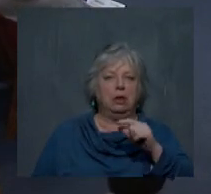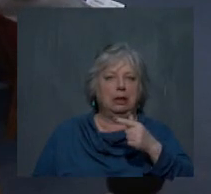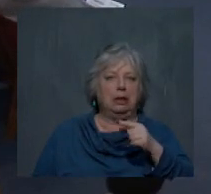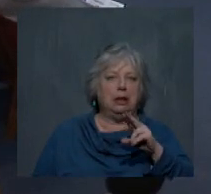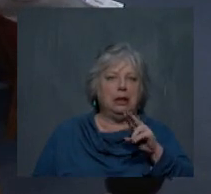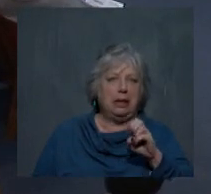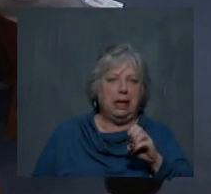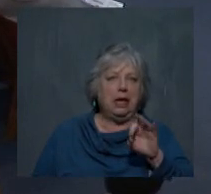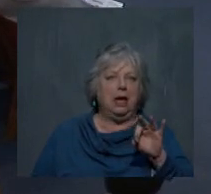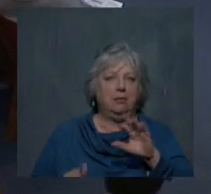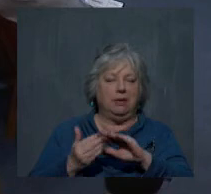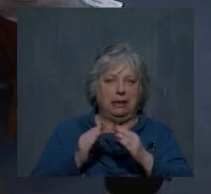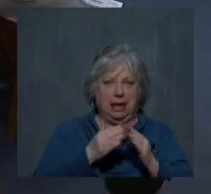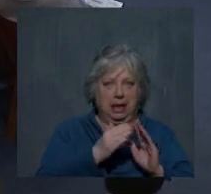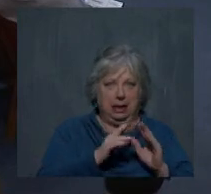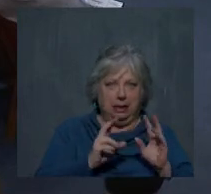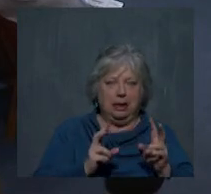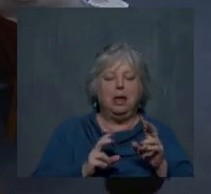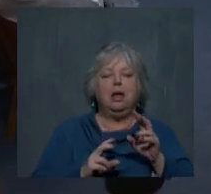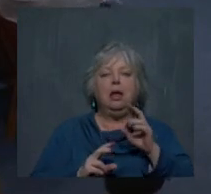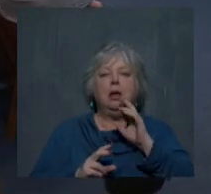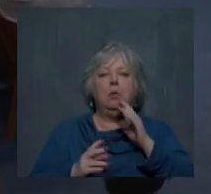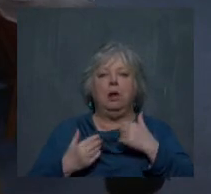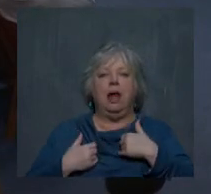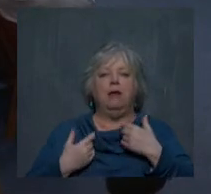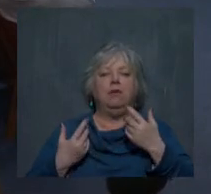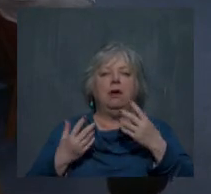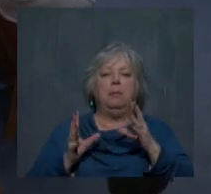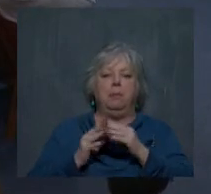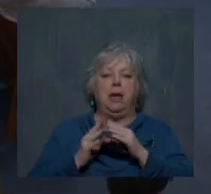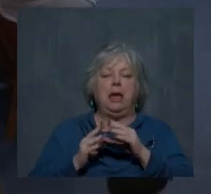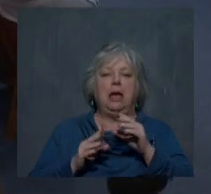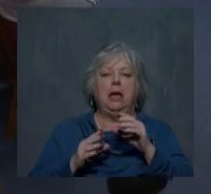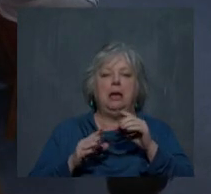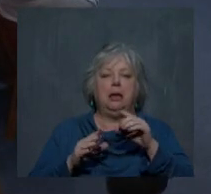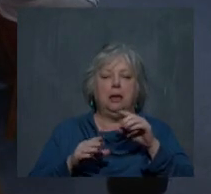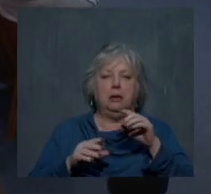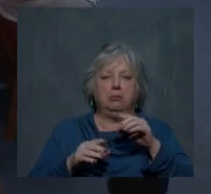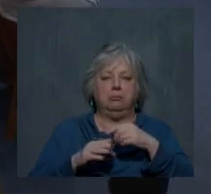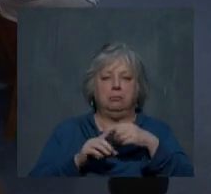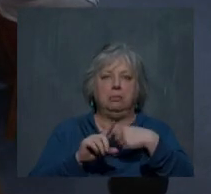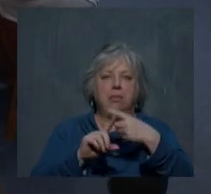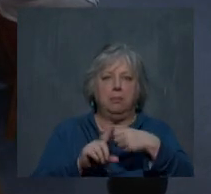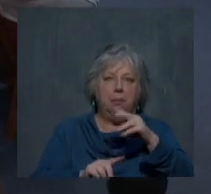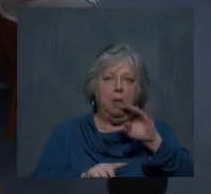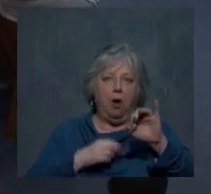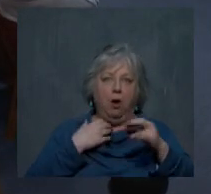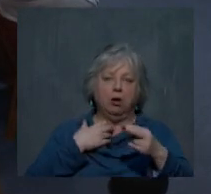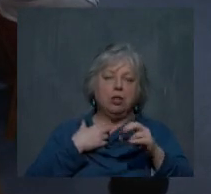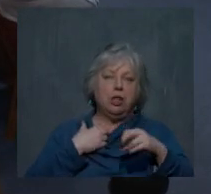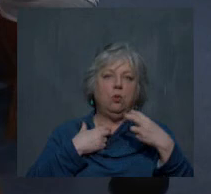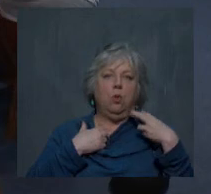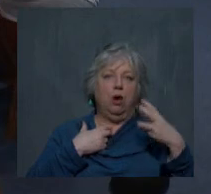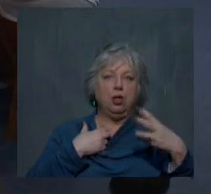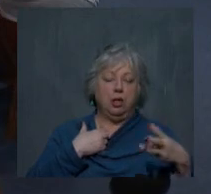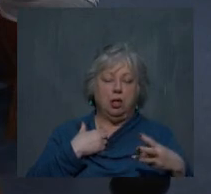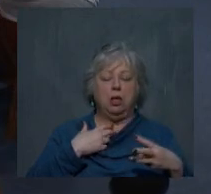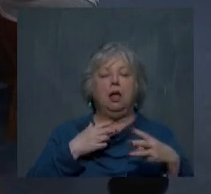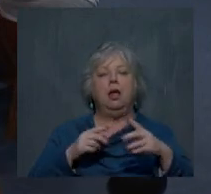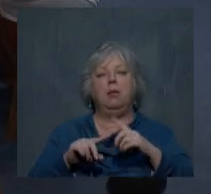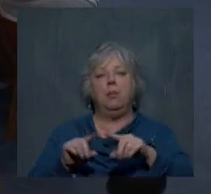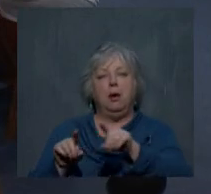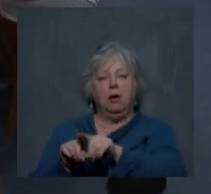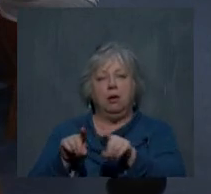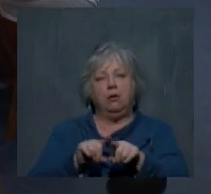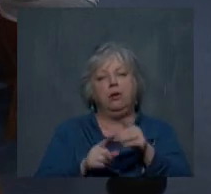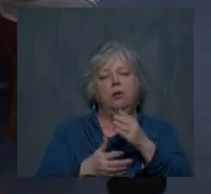meeting in March in Washington where we get to advocate on a variety of things, but they'll also have a meeting on some of